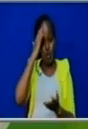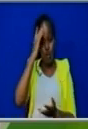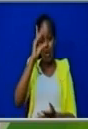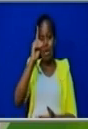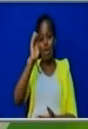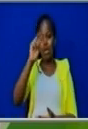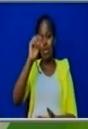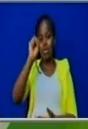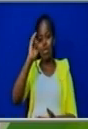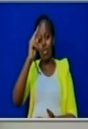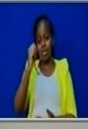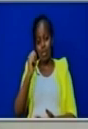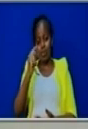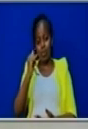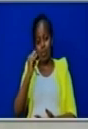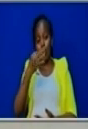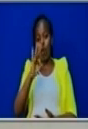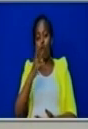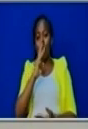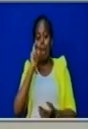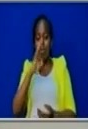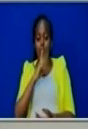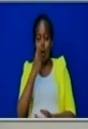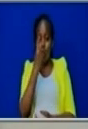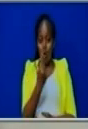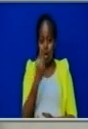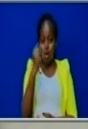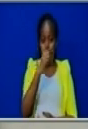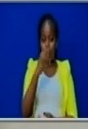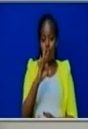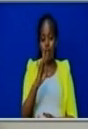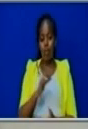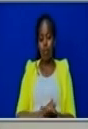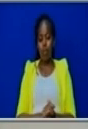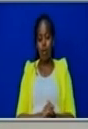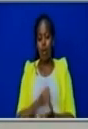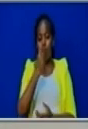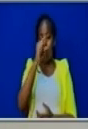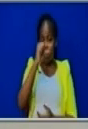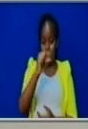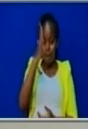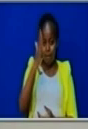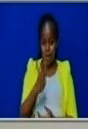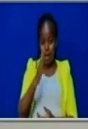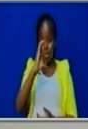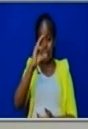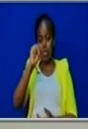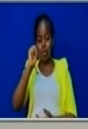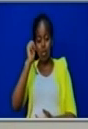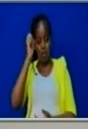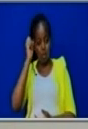of water should be 1 gram per cubic centimeter. The density pure of water, water. should be 1 gram per